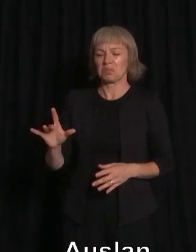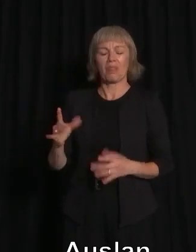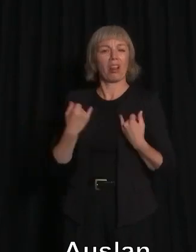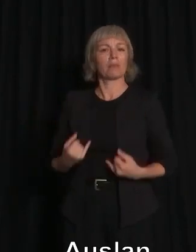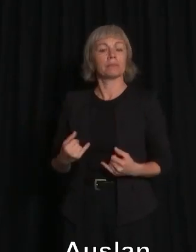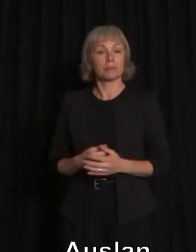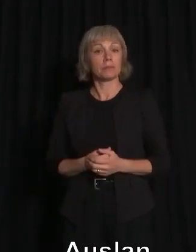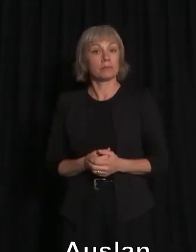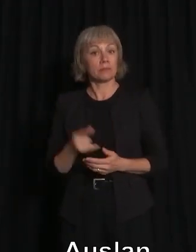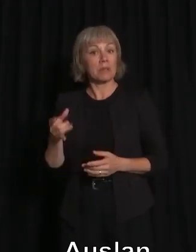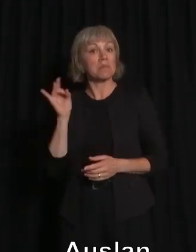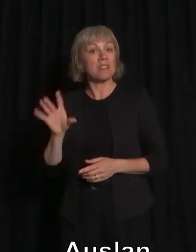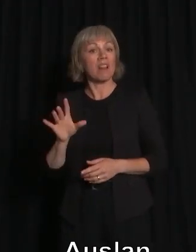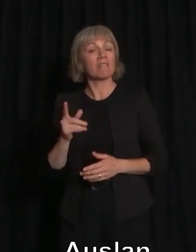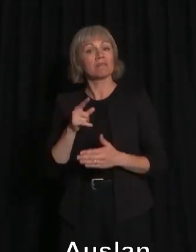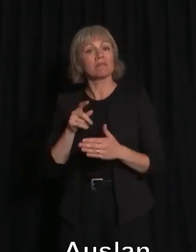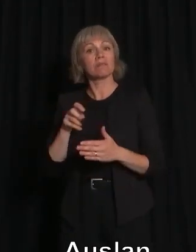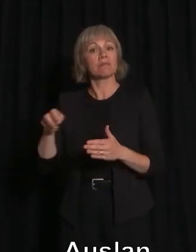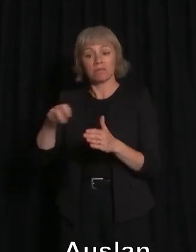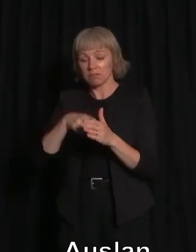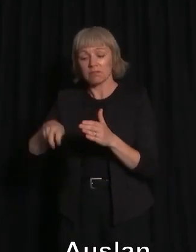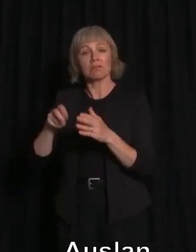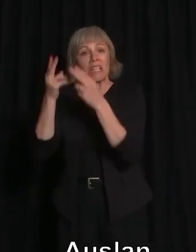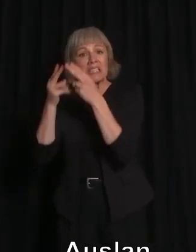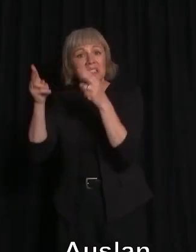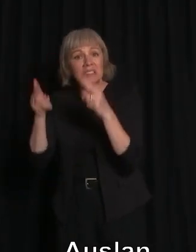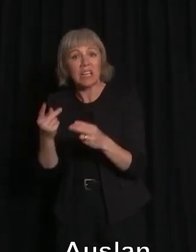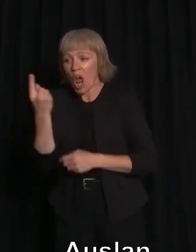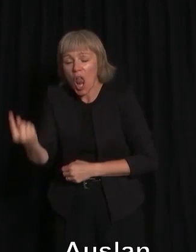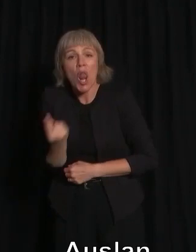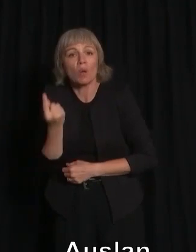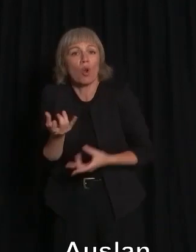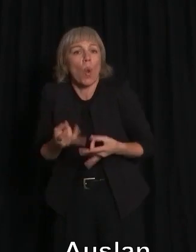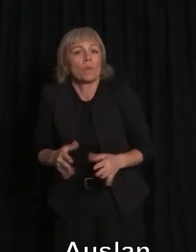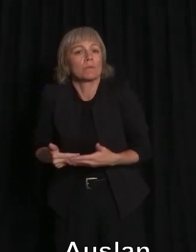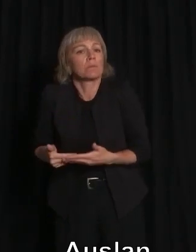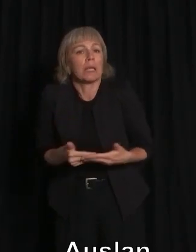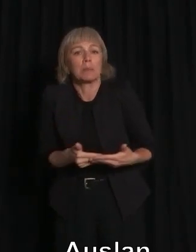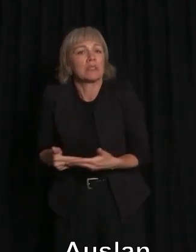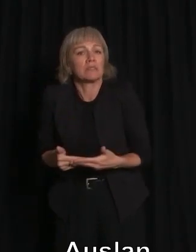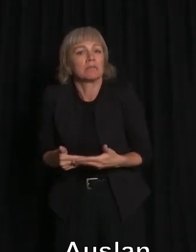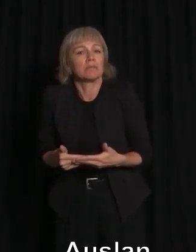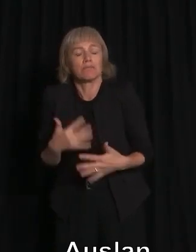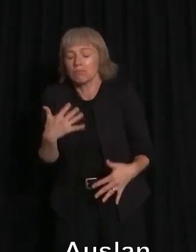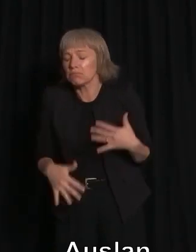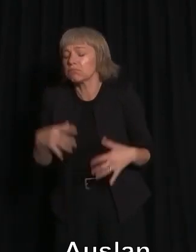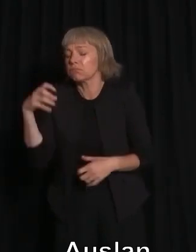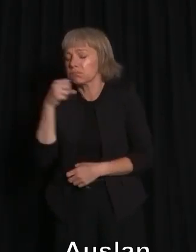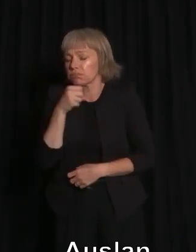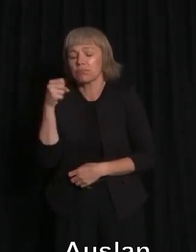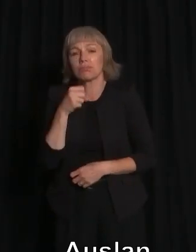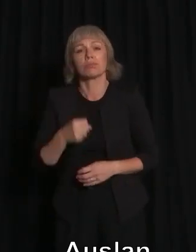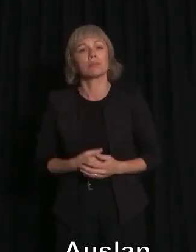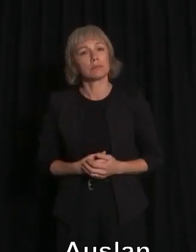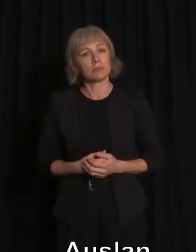underwent the miscarriage by himself in a small tent. In the village where he remains today, after 3 thwarted attempts